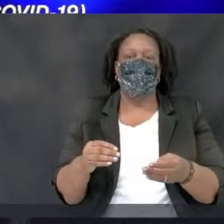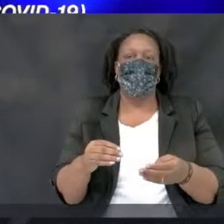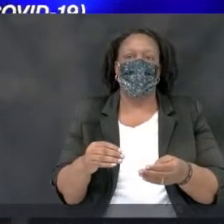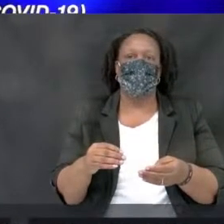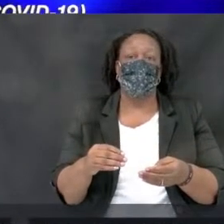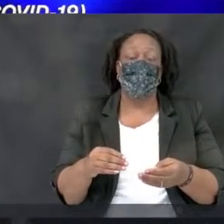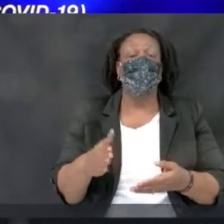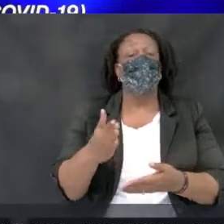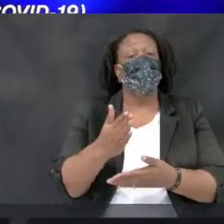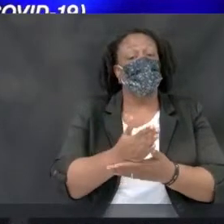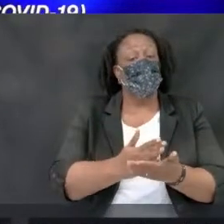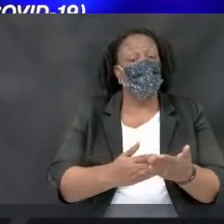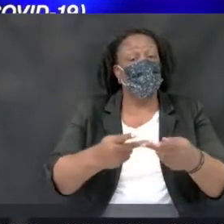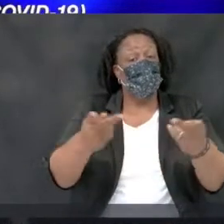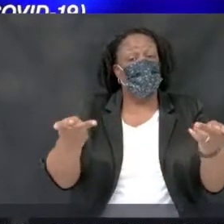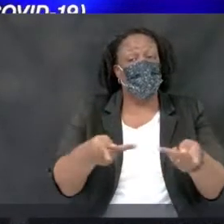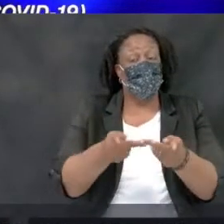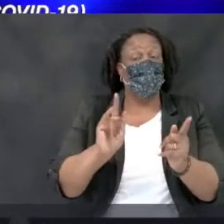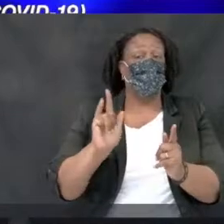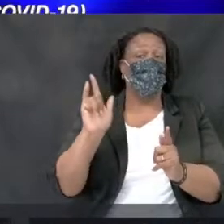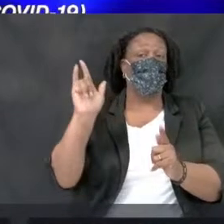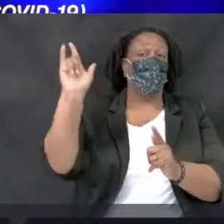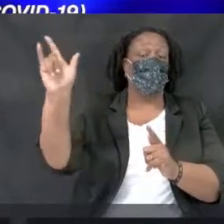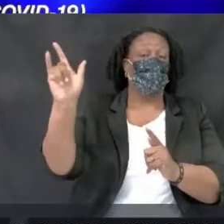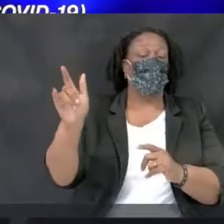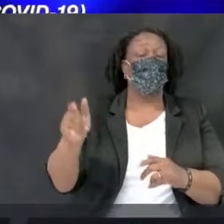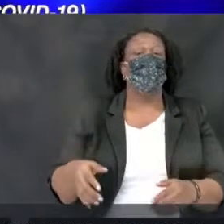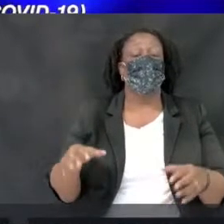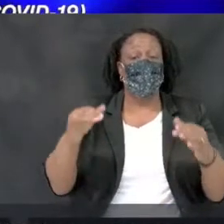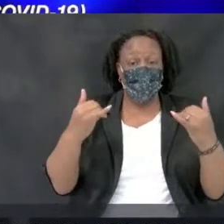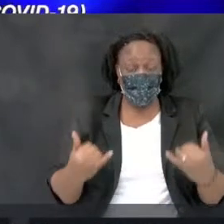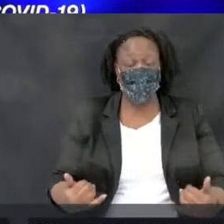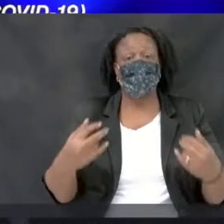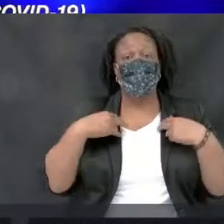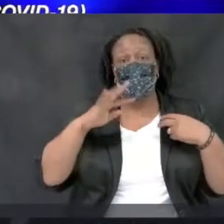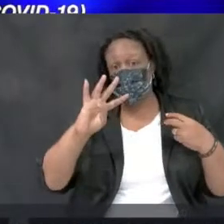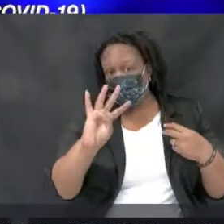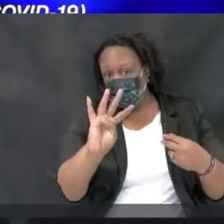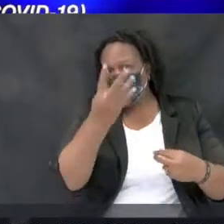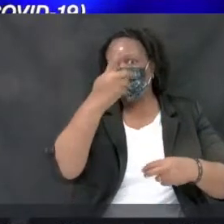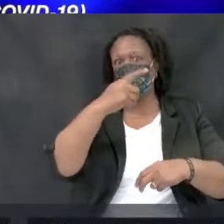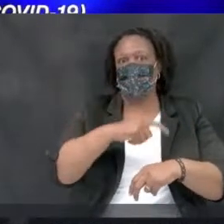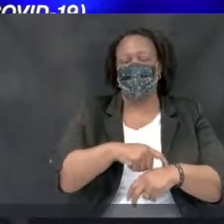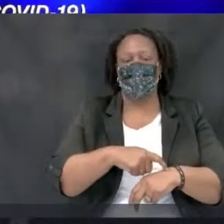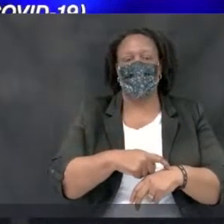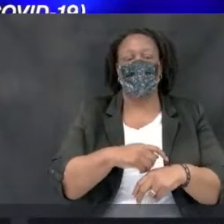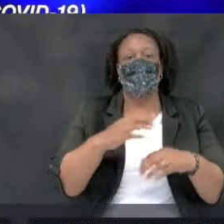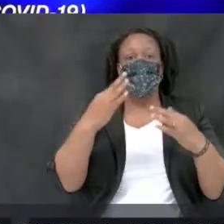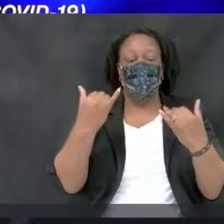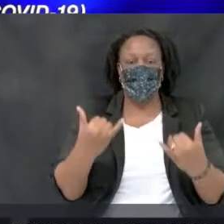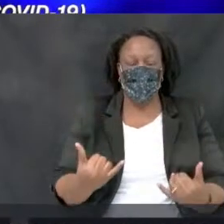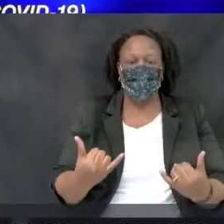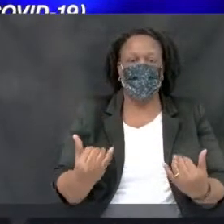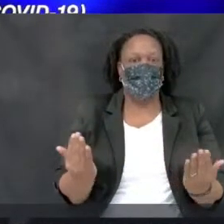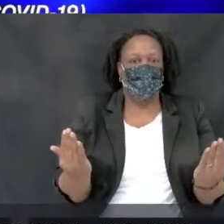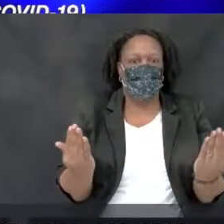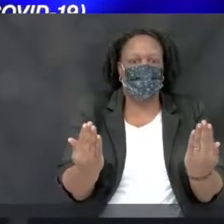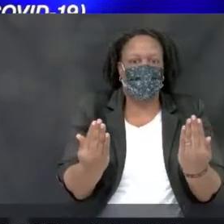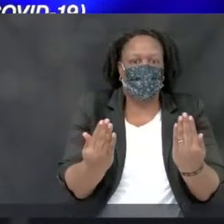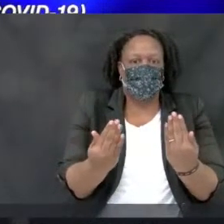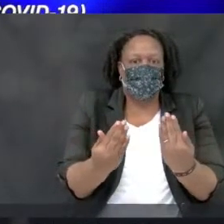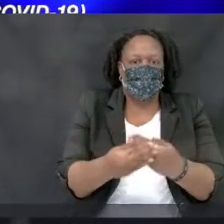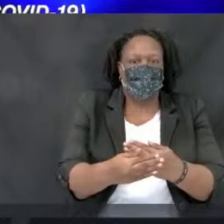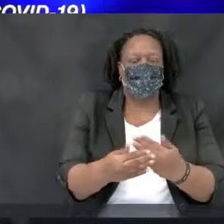middle of a fourth COVID wave and have had to reintroduce restrictions to try to control the outbreak. They